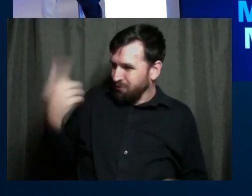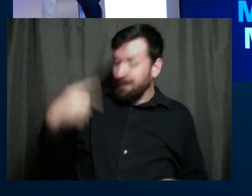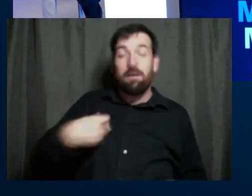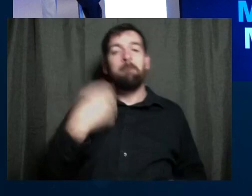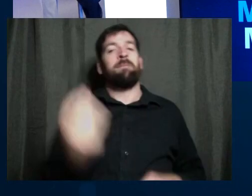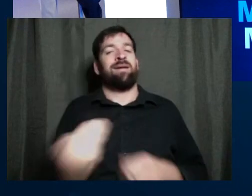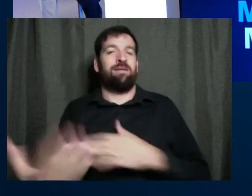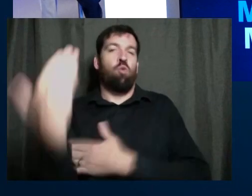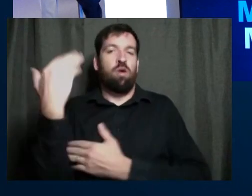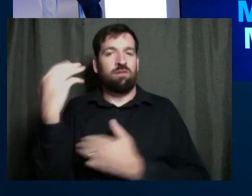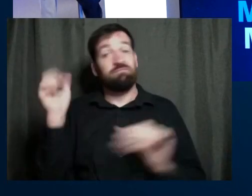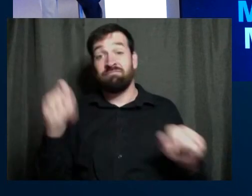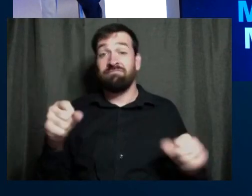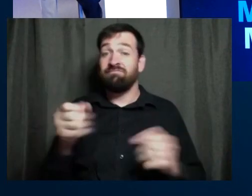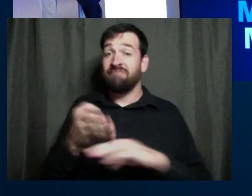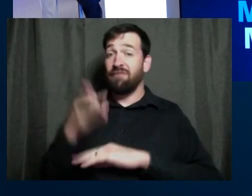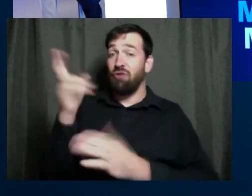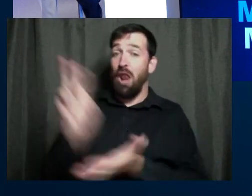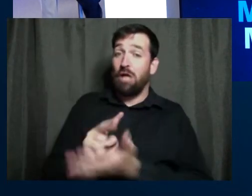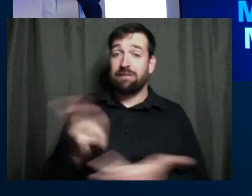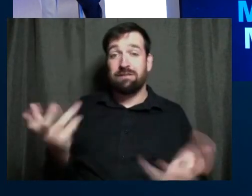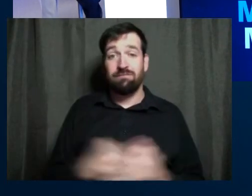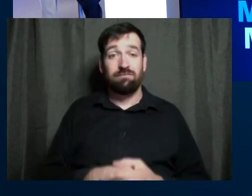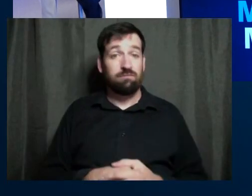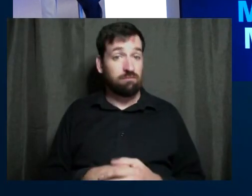after a loss. Other questions?